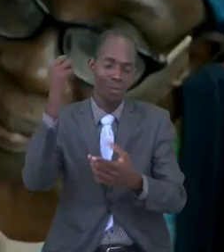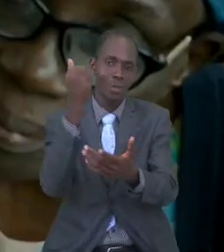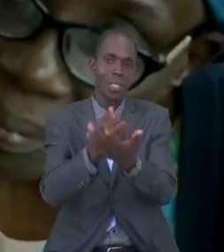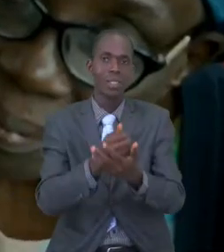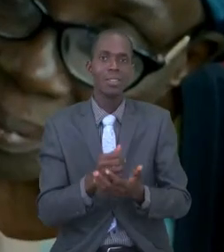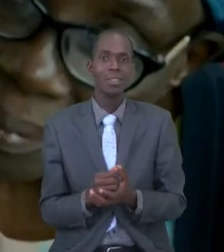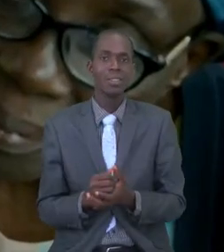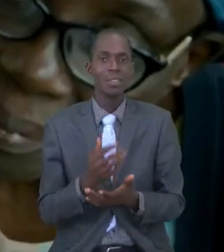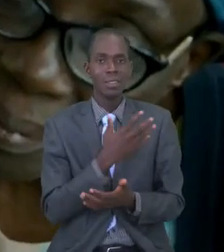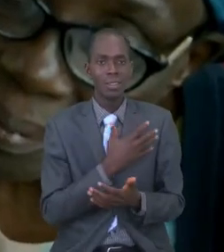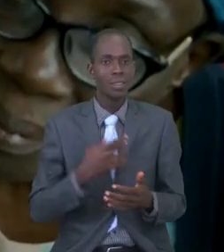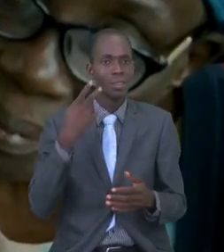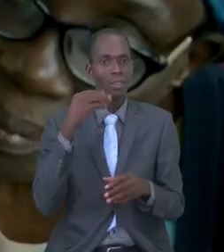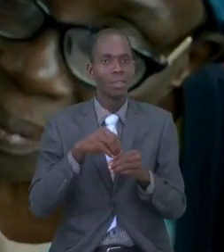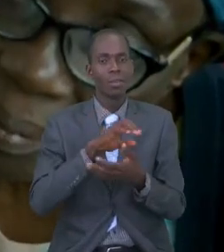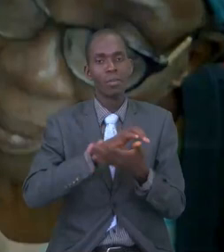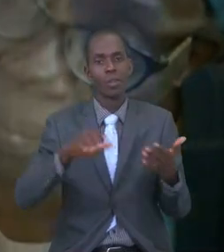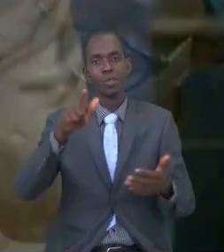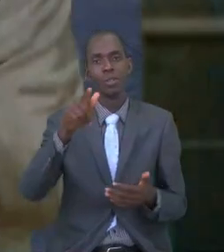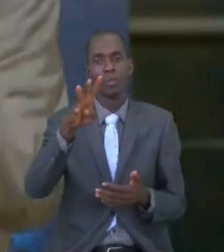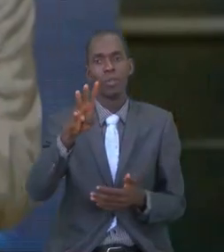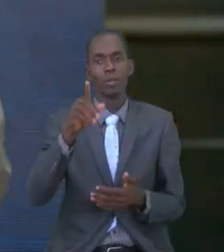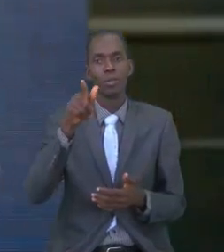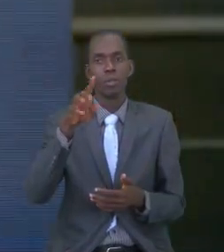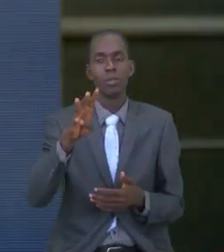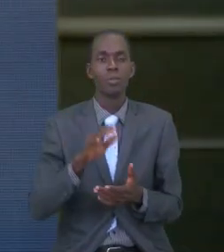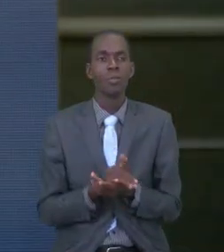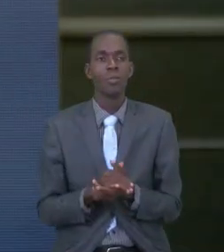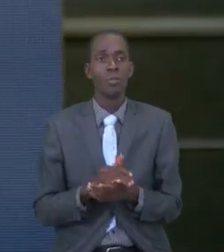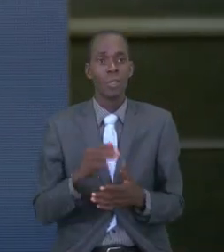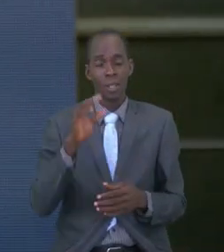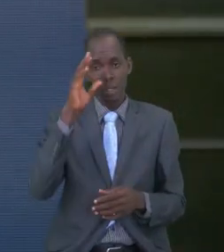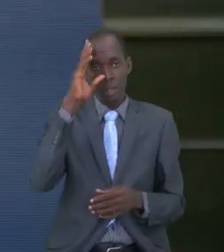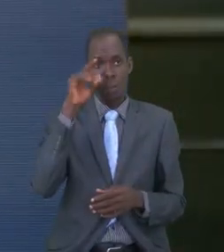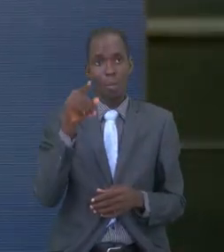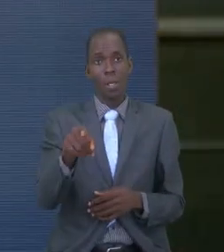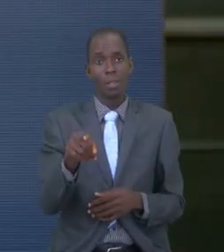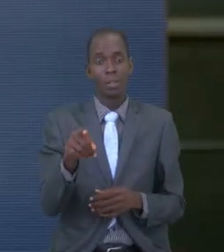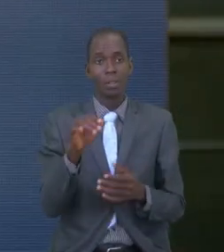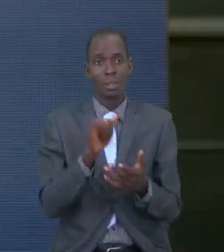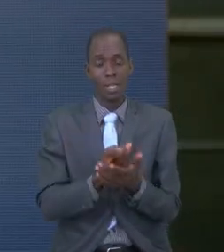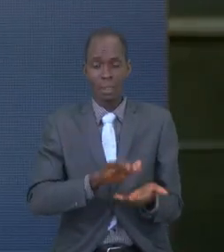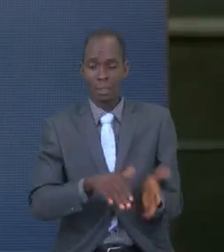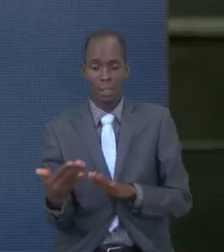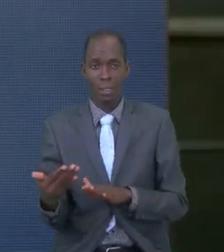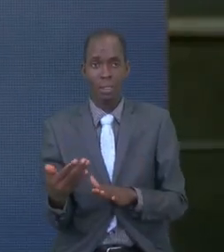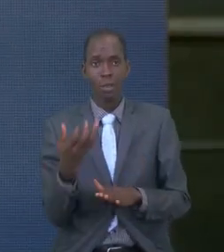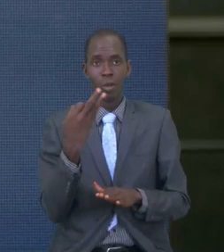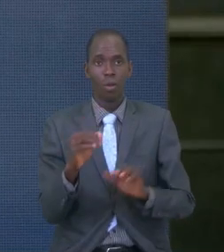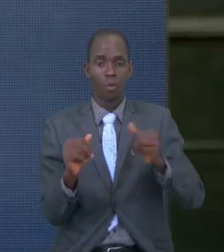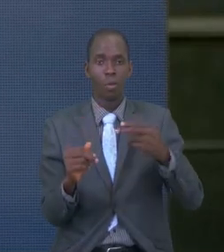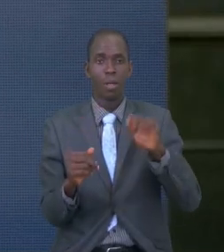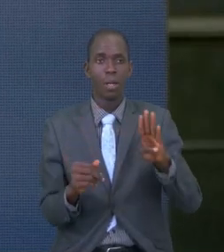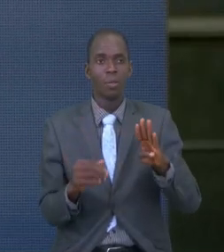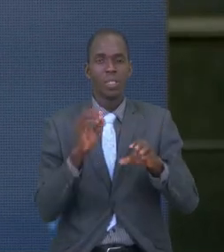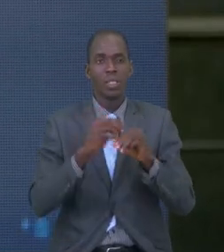And then in verse 24, look at verse 24. Him that dieth of Ahab in the